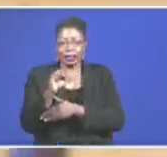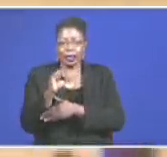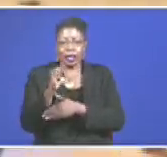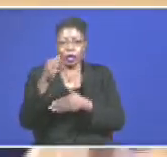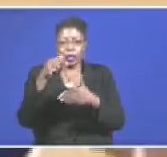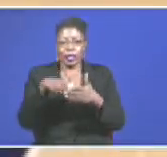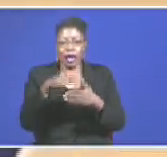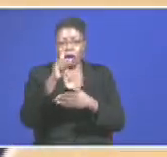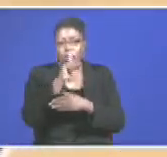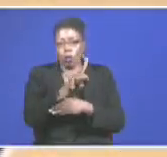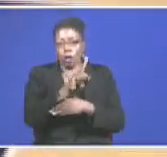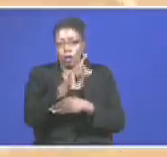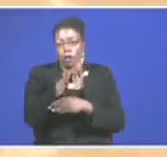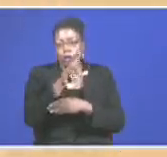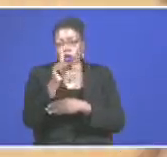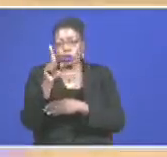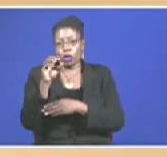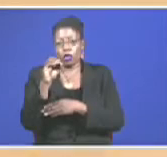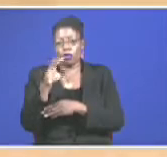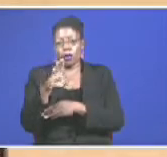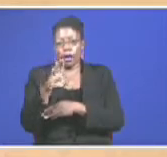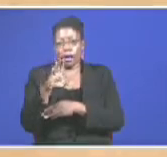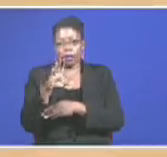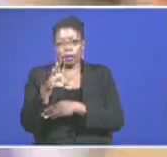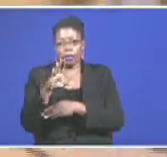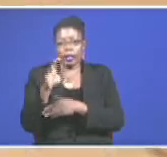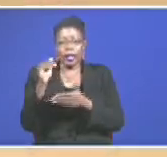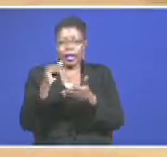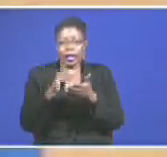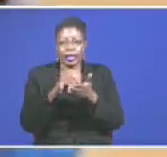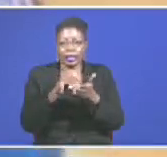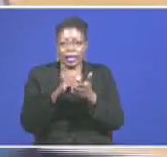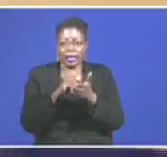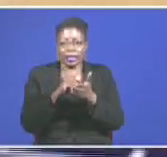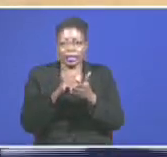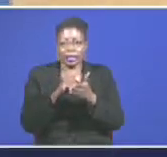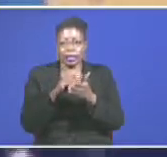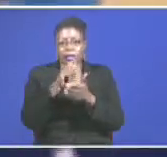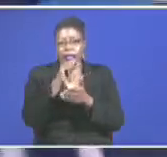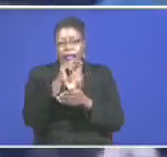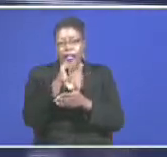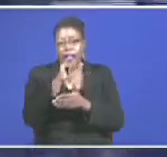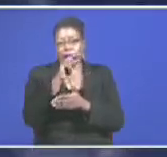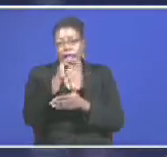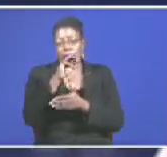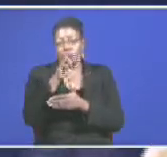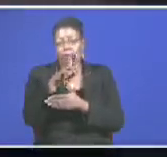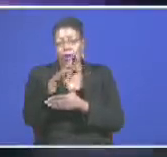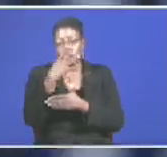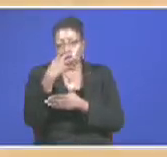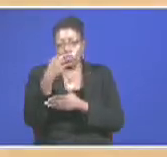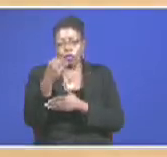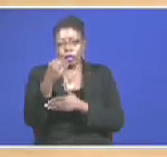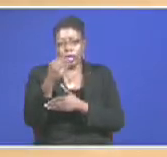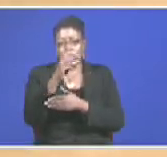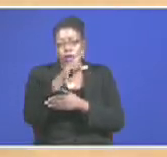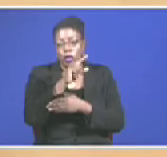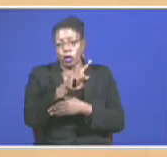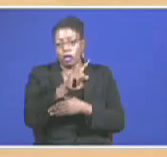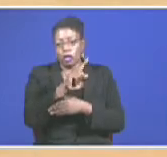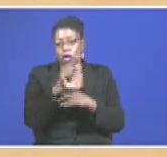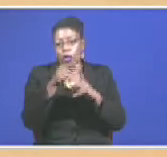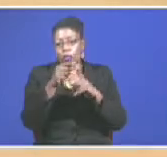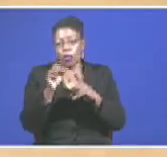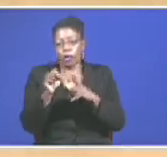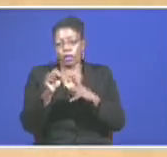going down 132-105 in Minnesota win against the Timberwolves. Buddy had a game-high 21 points on 7 for 13